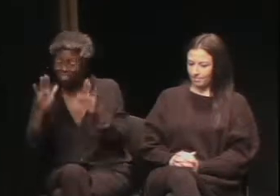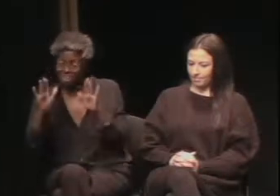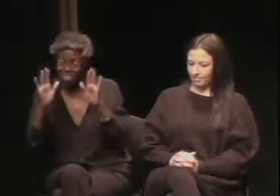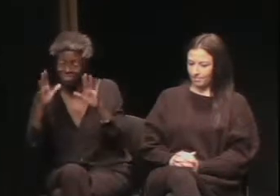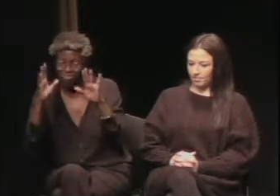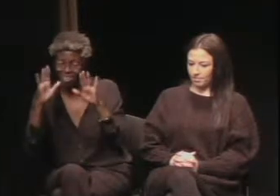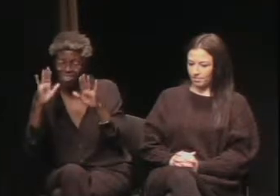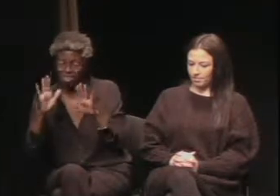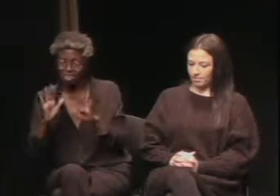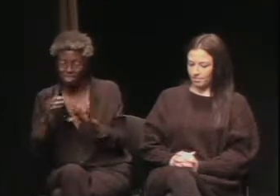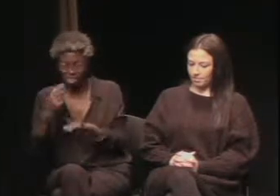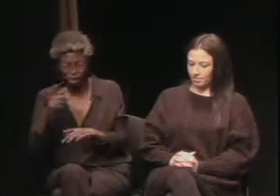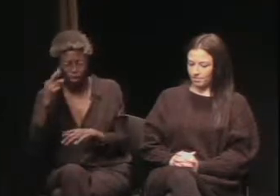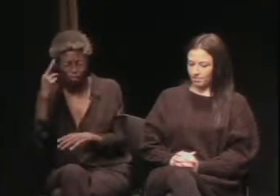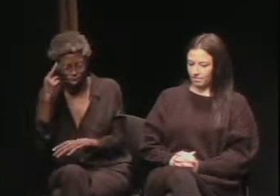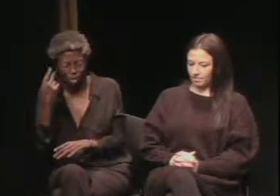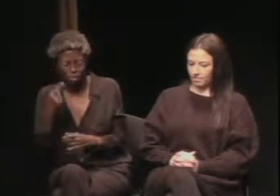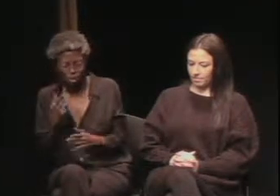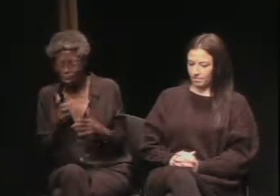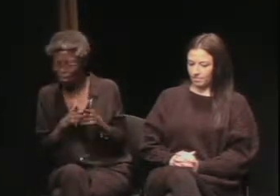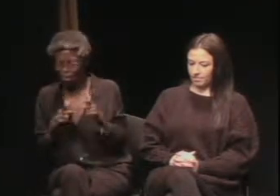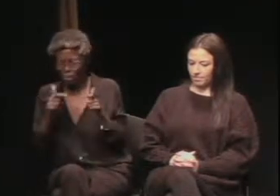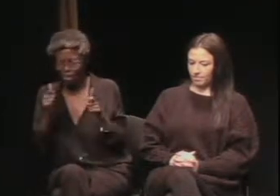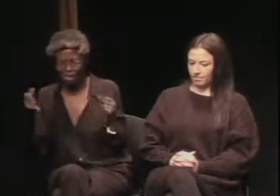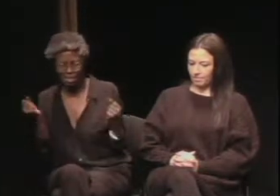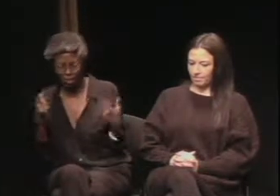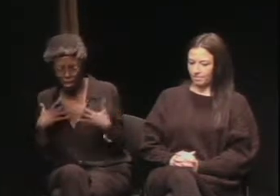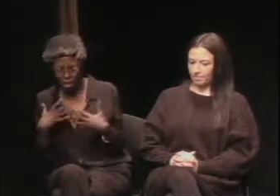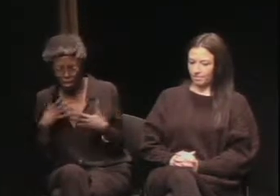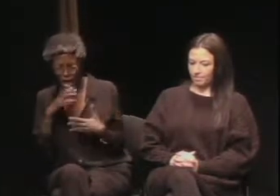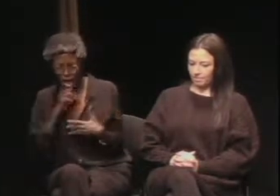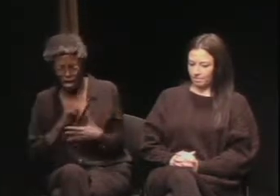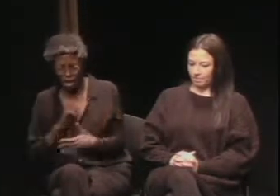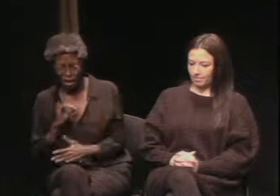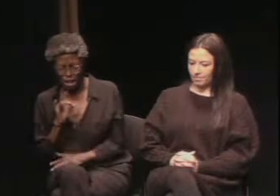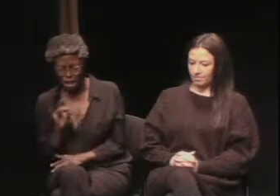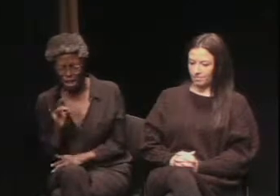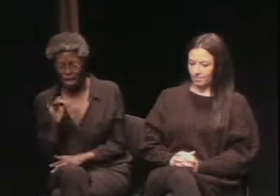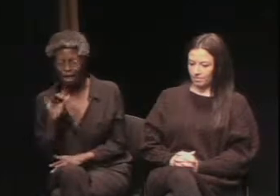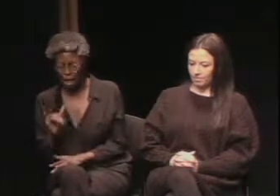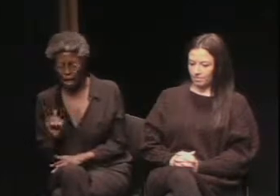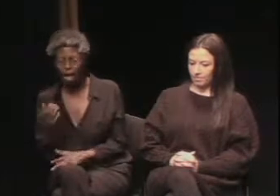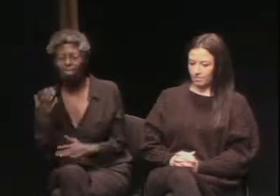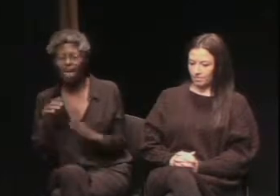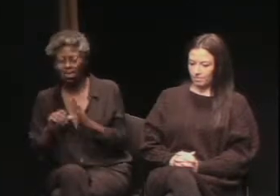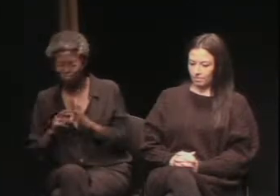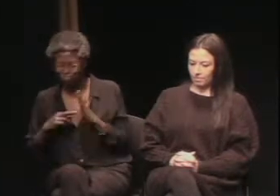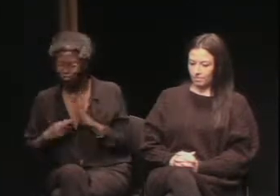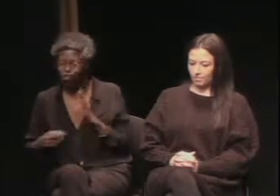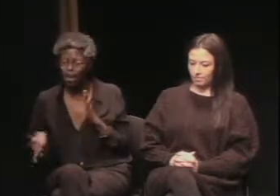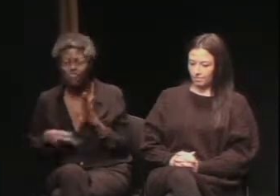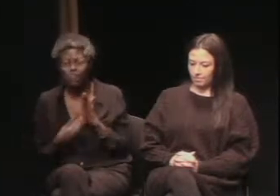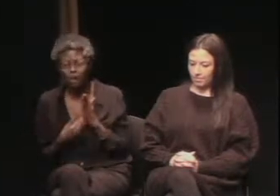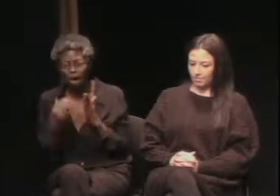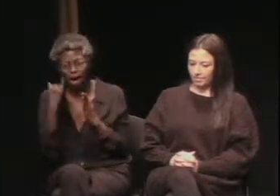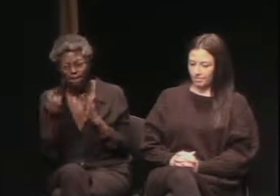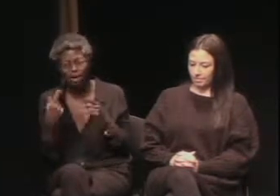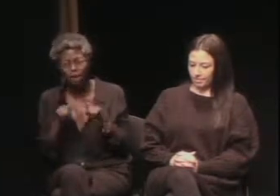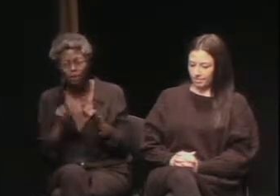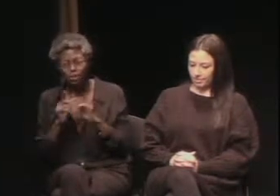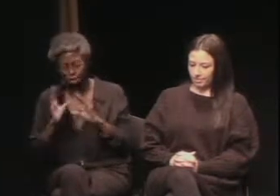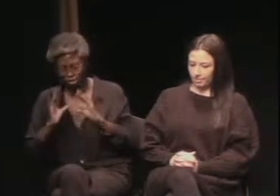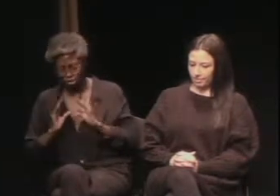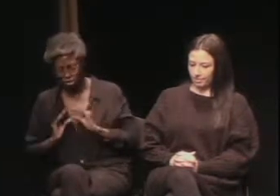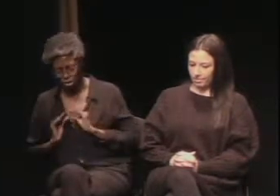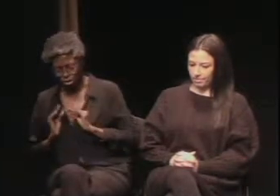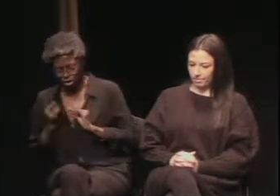see, realized what your biggest fear was at eight. And so then that reinforces also the idea of shrinking the stories